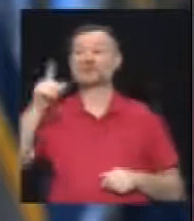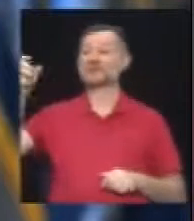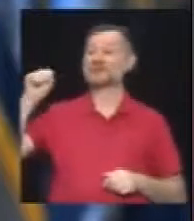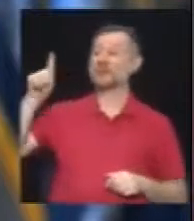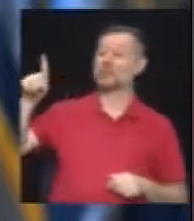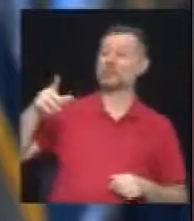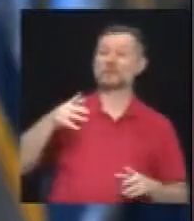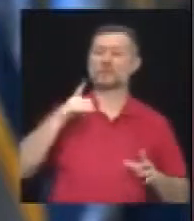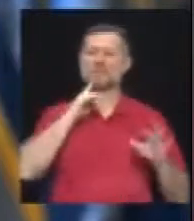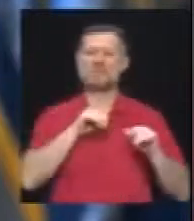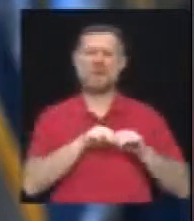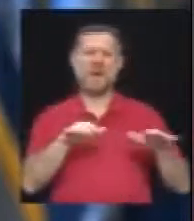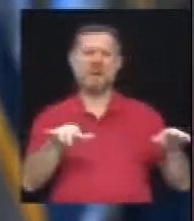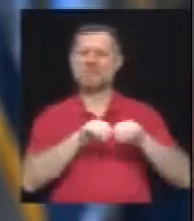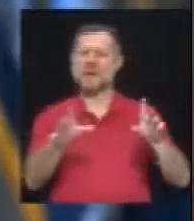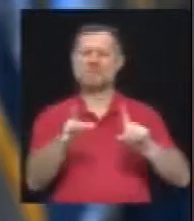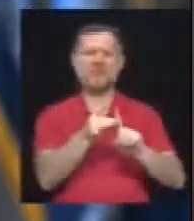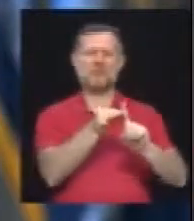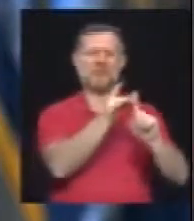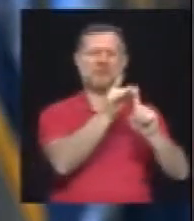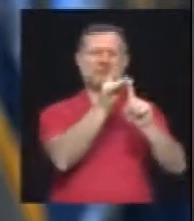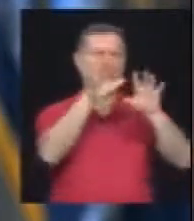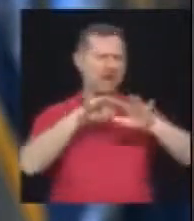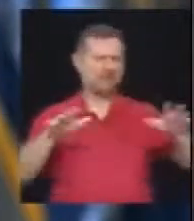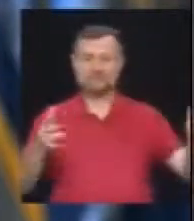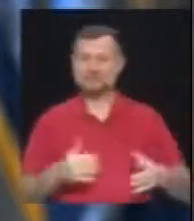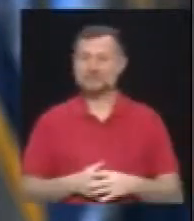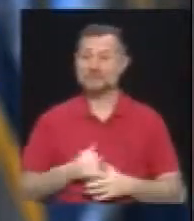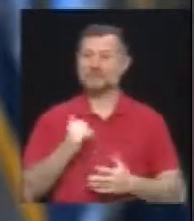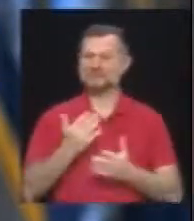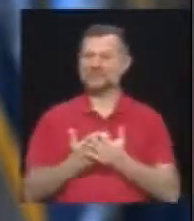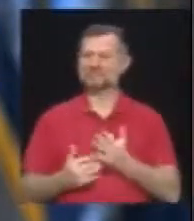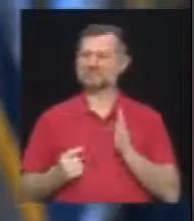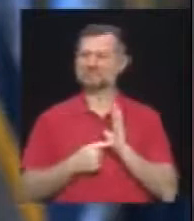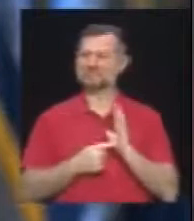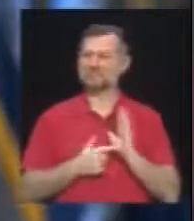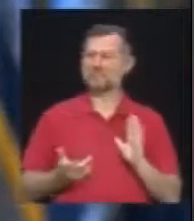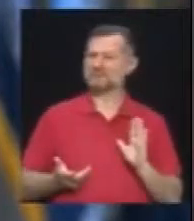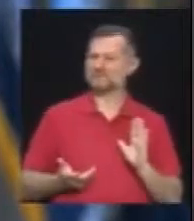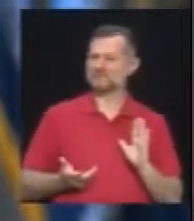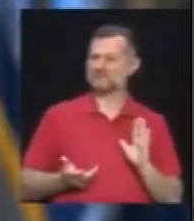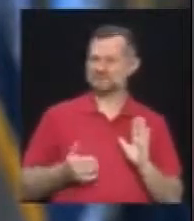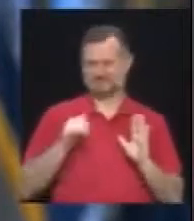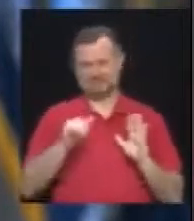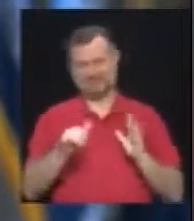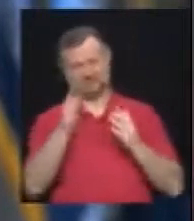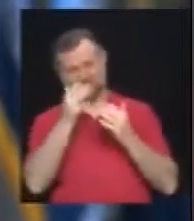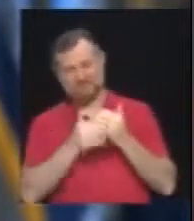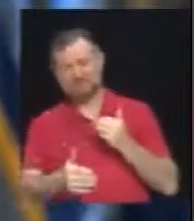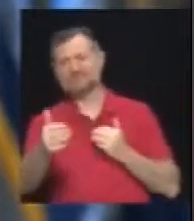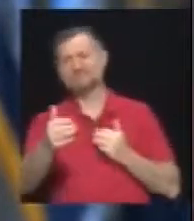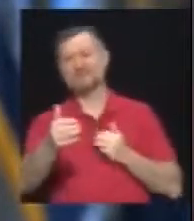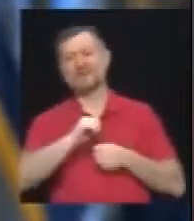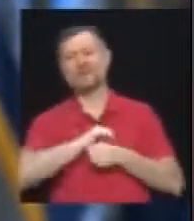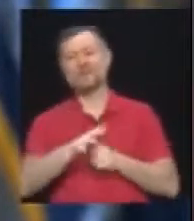So now we must realize the reality that the spread will inevitably affect us. And we